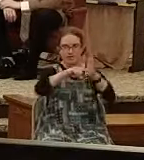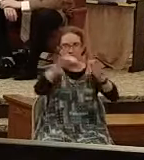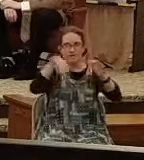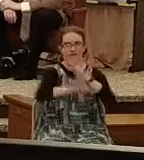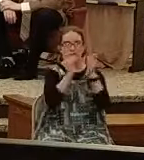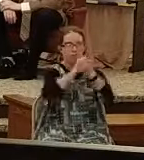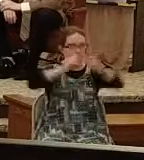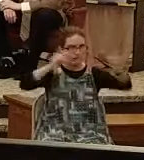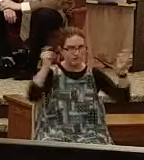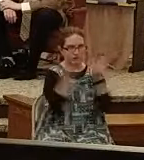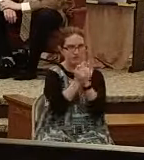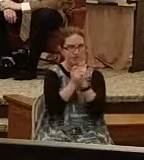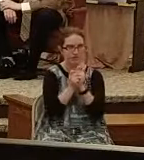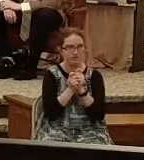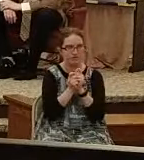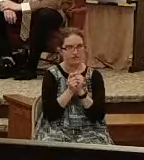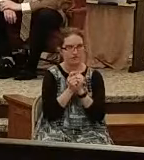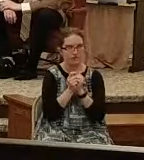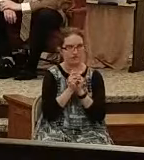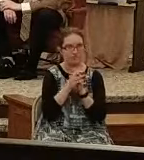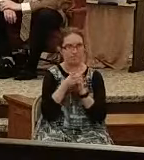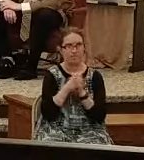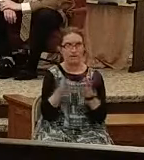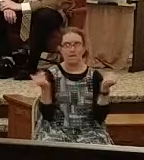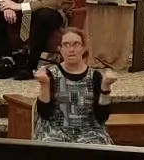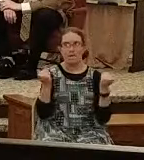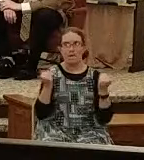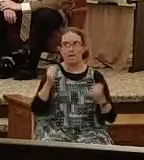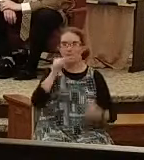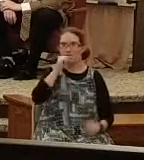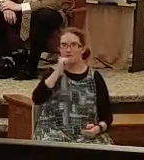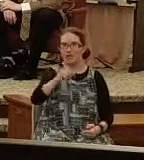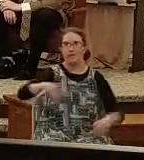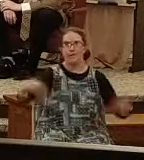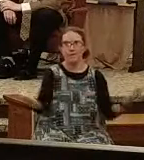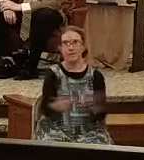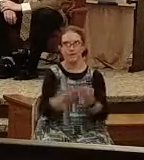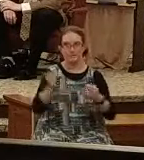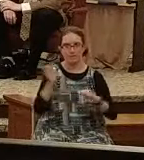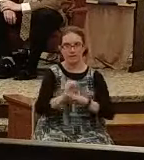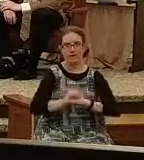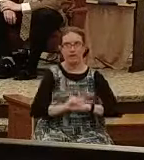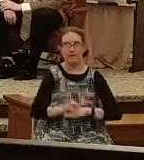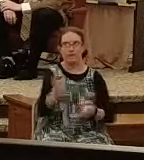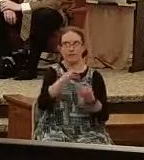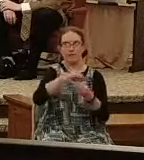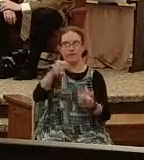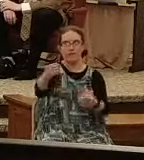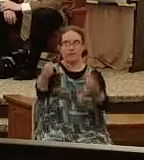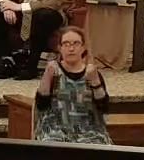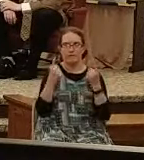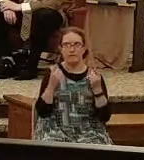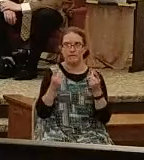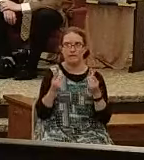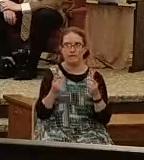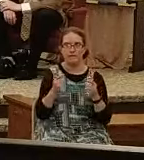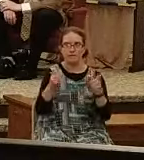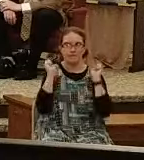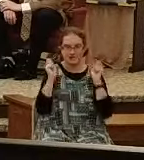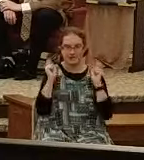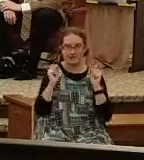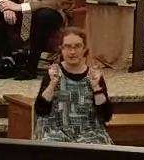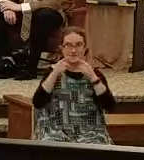change. Woo! Hallelujah. Oh, come on. Let me tell somebody here tonight. Amen. When the Holy Ghost comes in, all of a